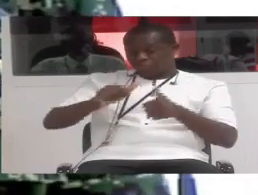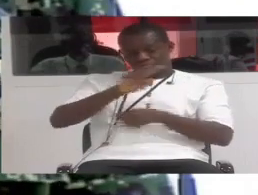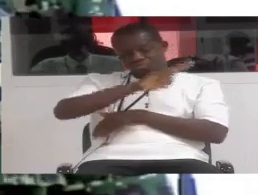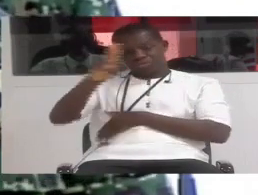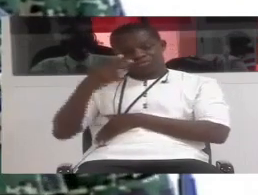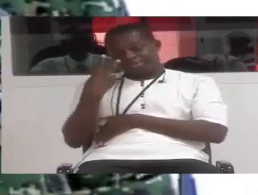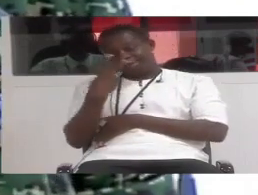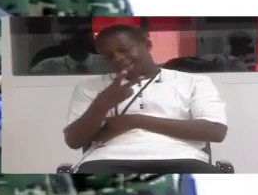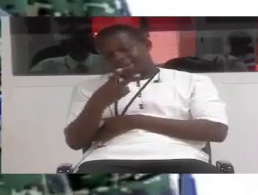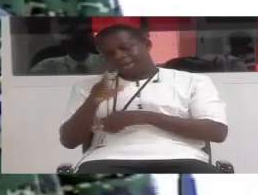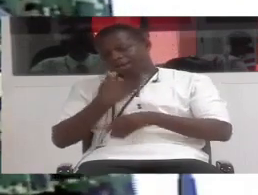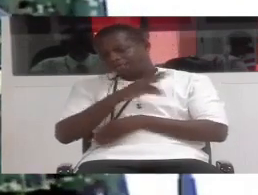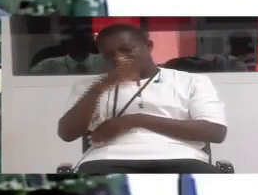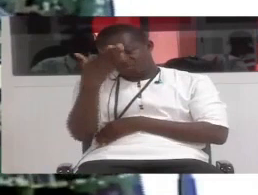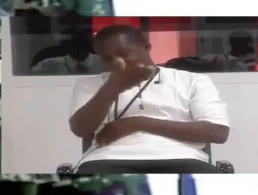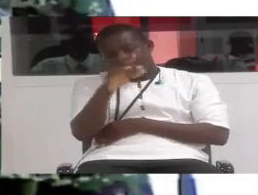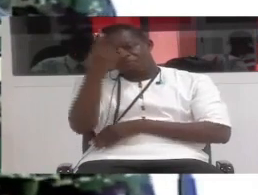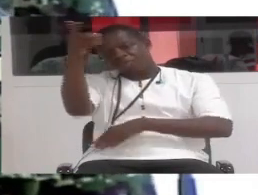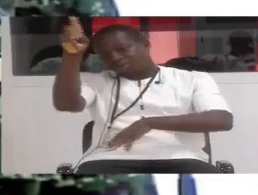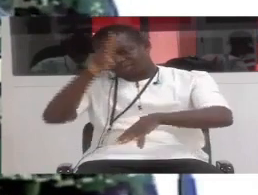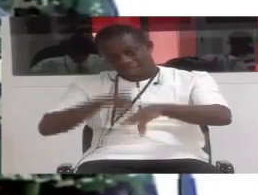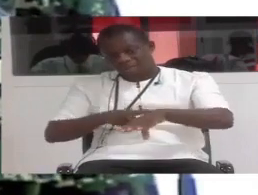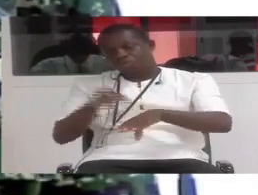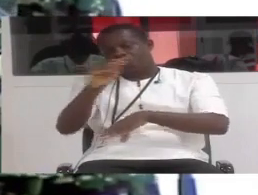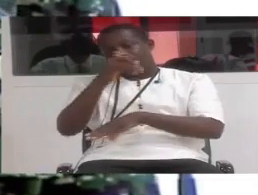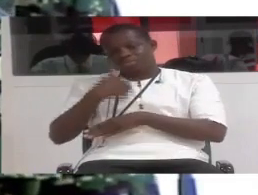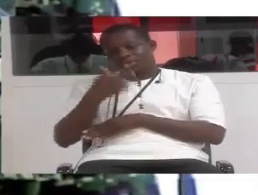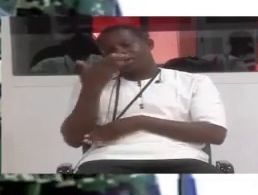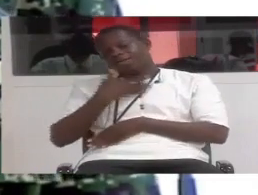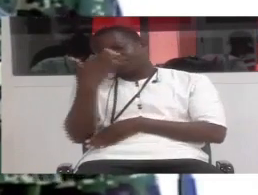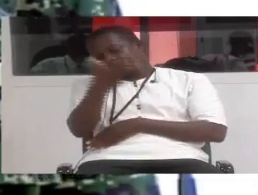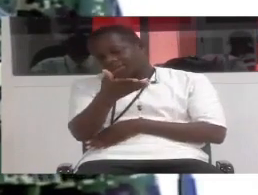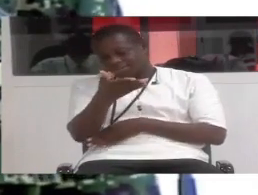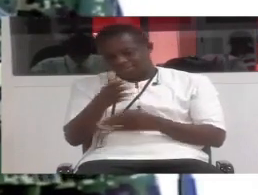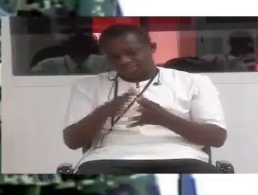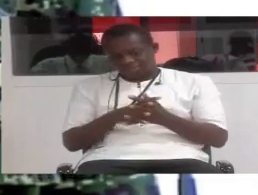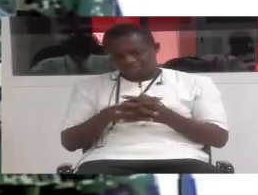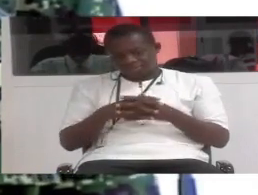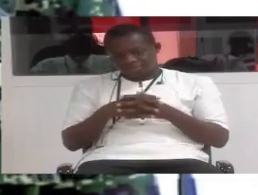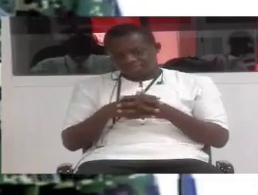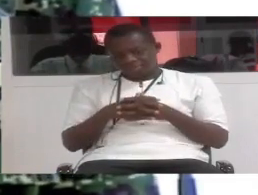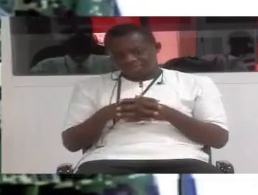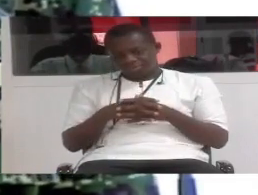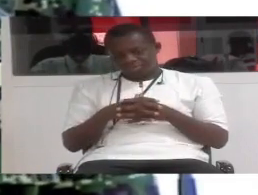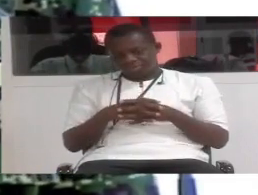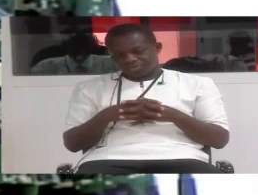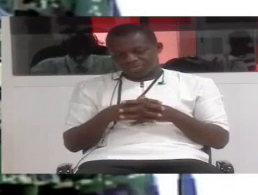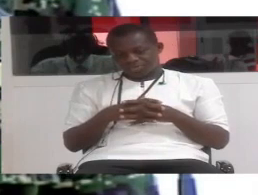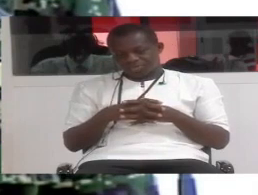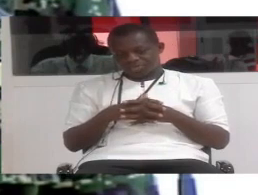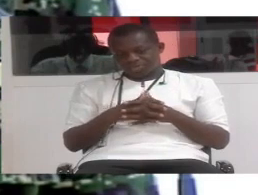bobu moy suma njel ben yon buma fekke. If it had happened before, I am not aware of that. But that was the first time that I was